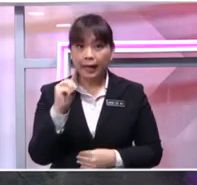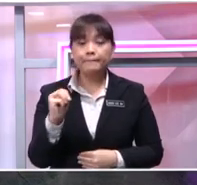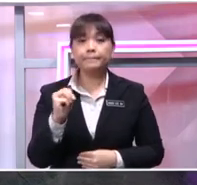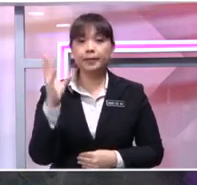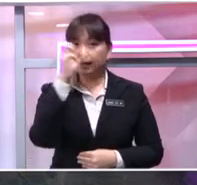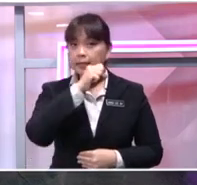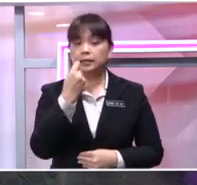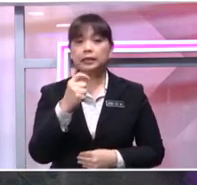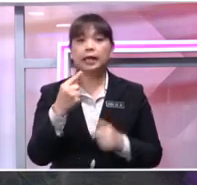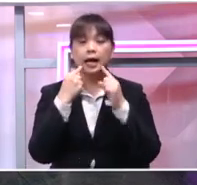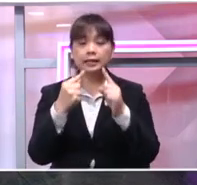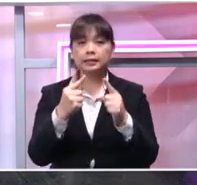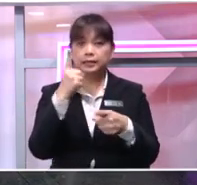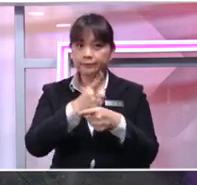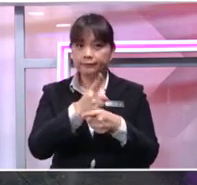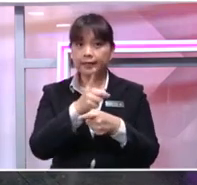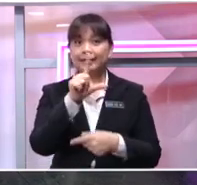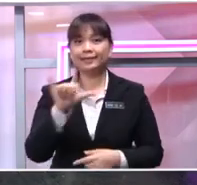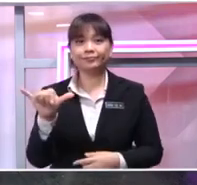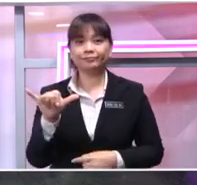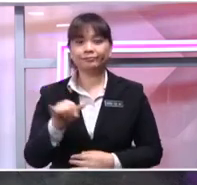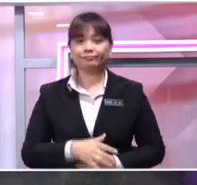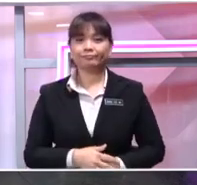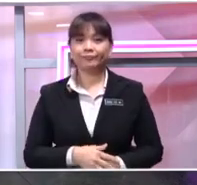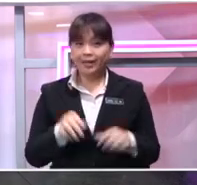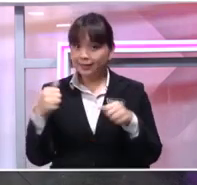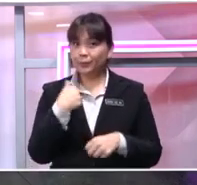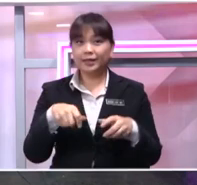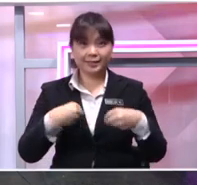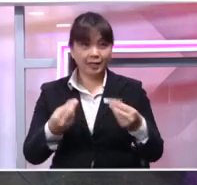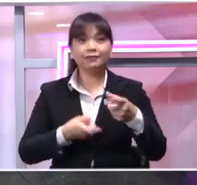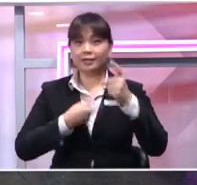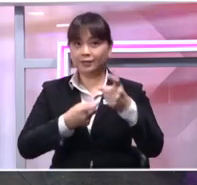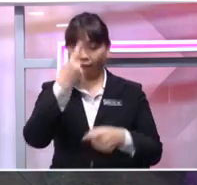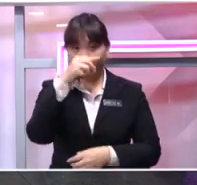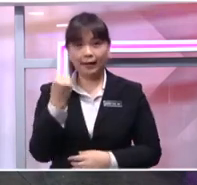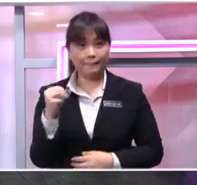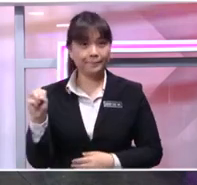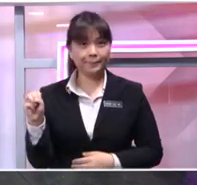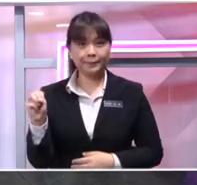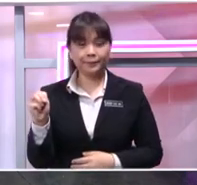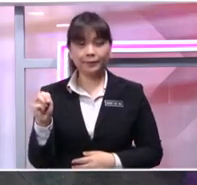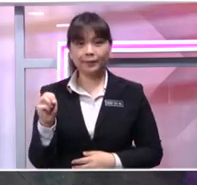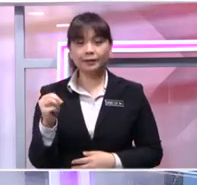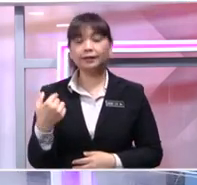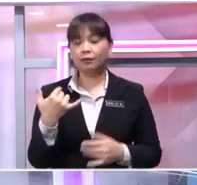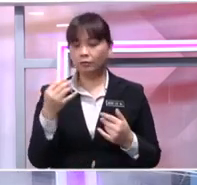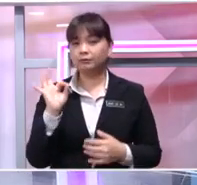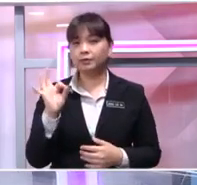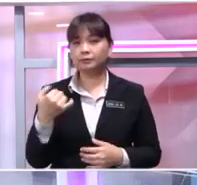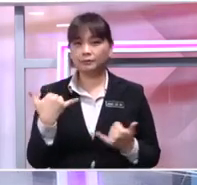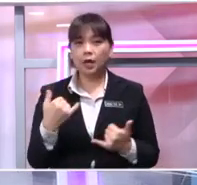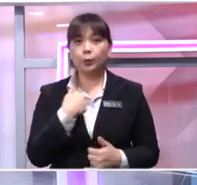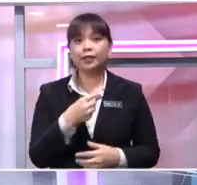do they deserve a reward? I believe so, teacher. So, let's give them a smile and a reward. So